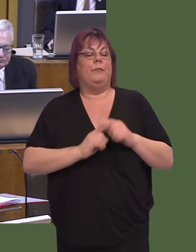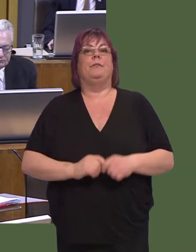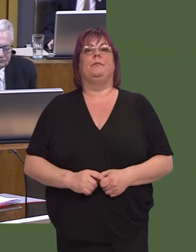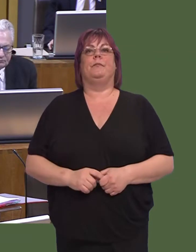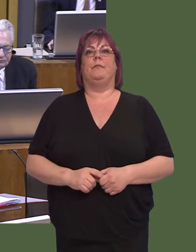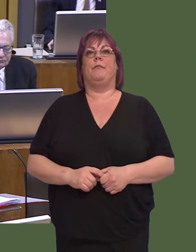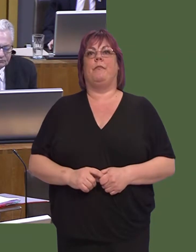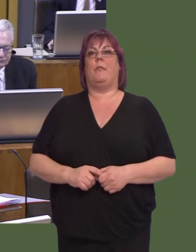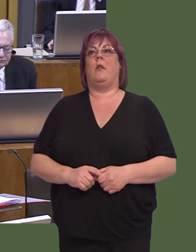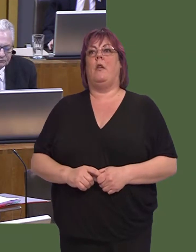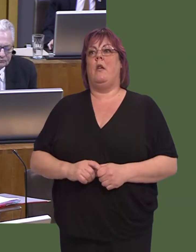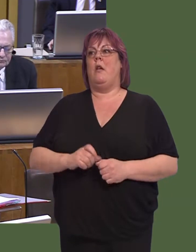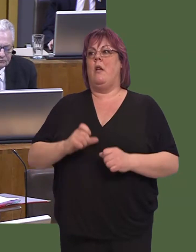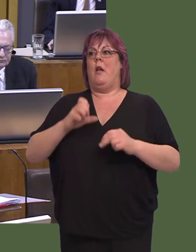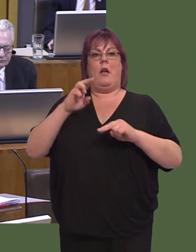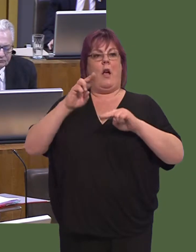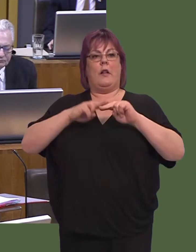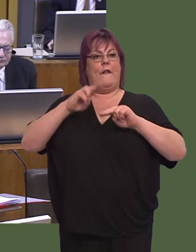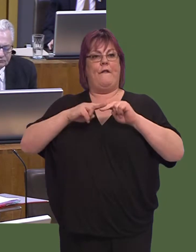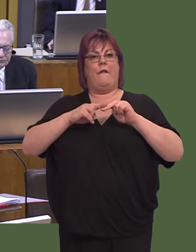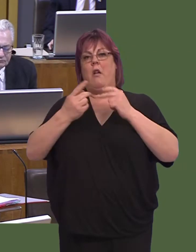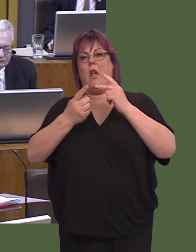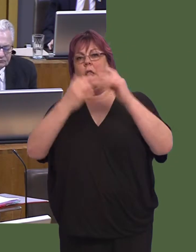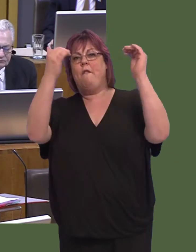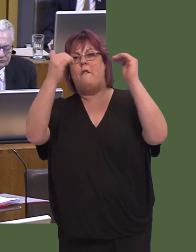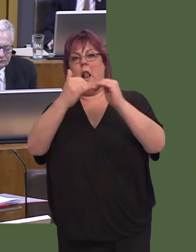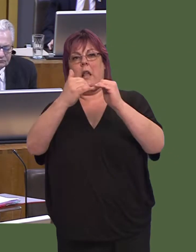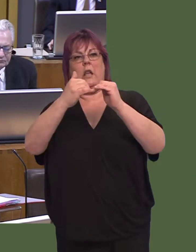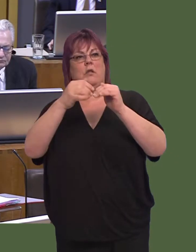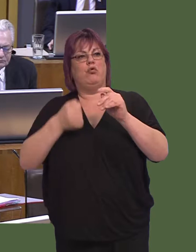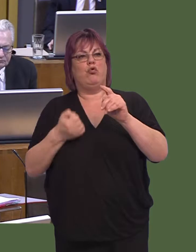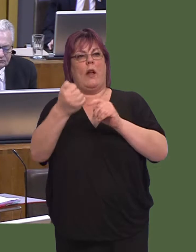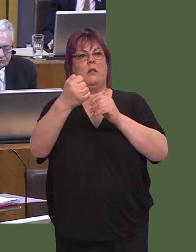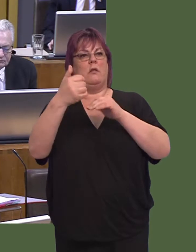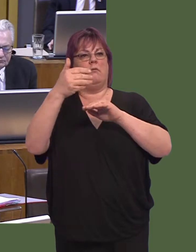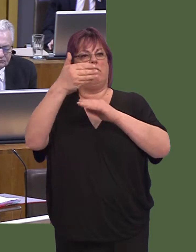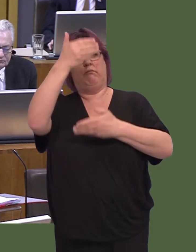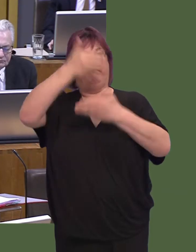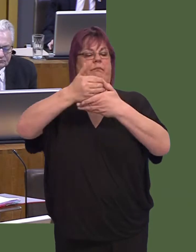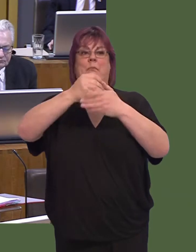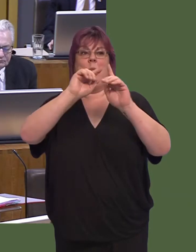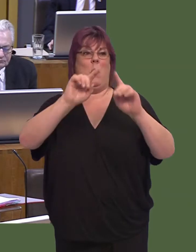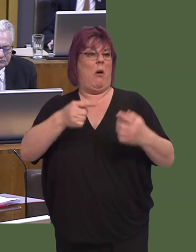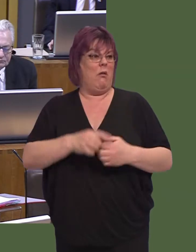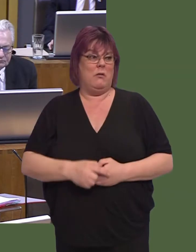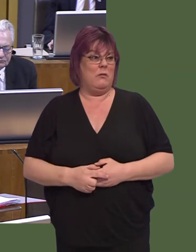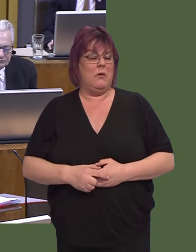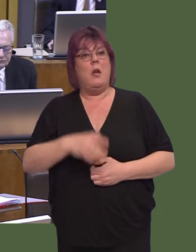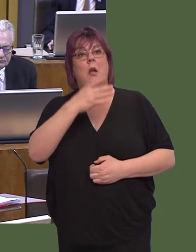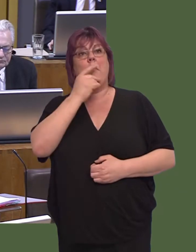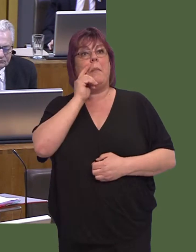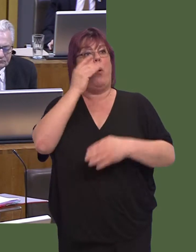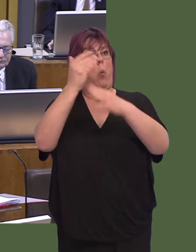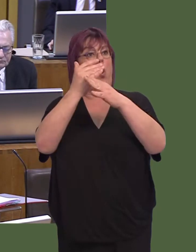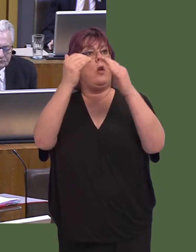as suggested last week, that you can divorce Cardiff from the rest of the Valley lines, clearly doesn't work. Many people come to work in Cardiff from the valleys. That means when they get to Cardiff, it's